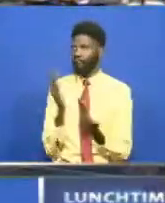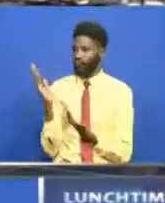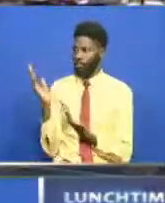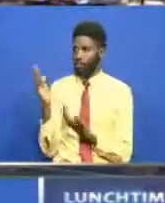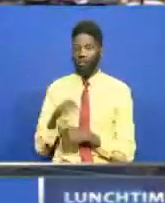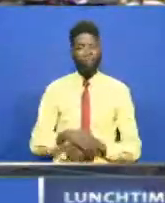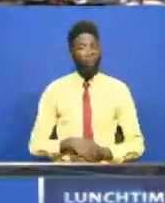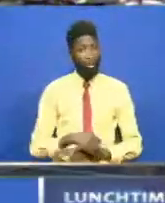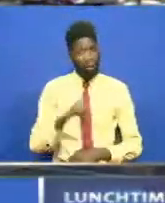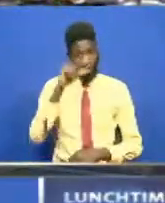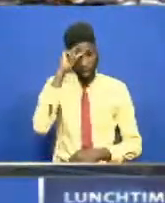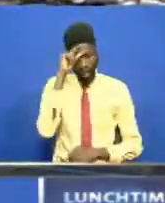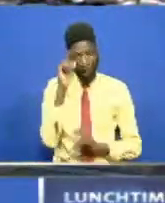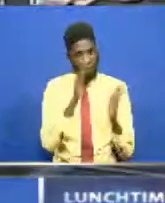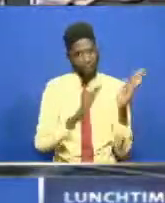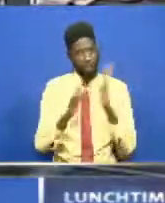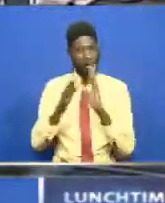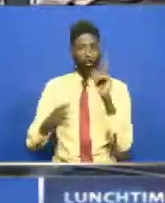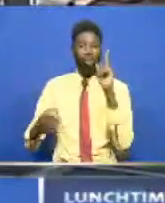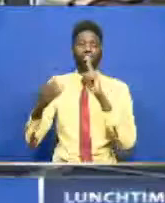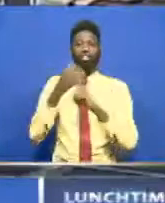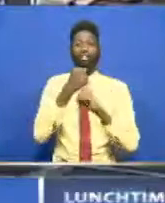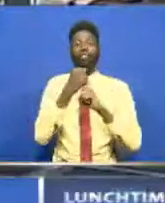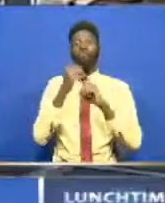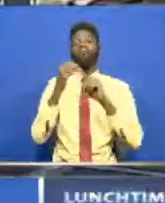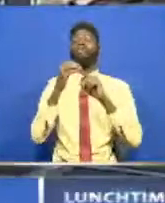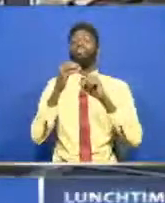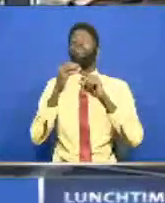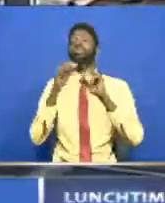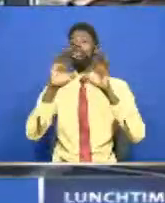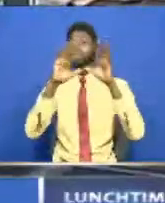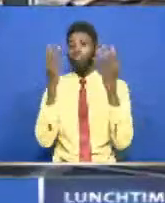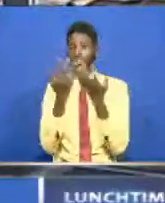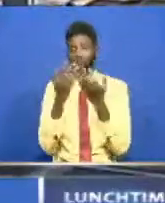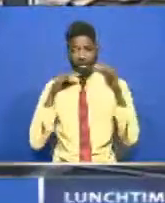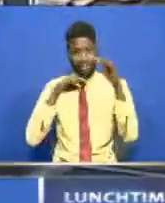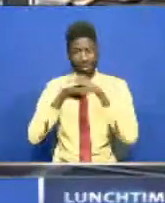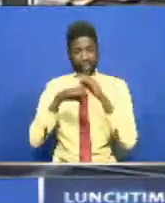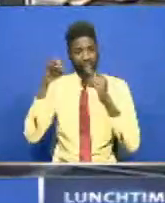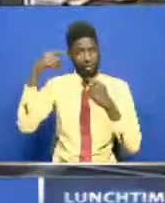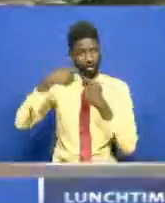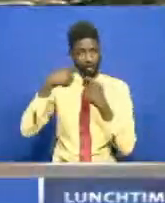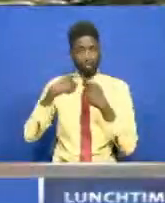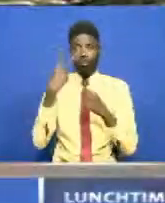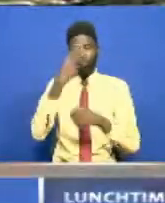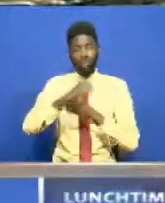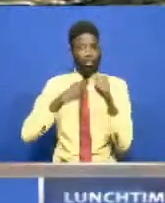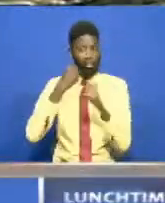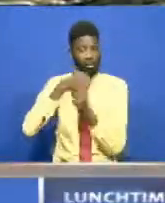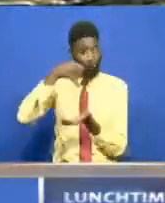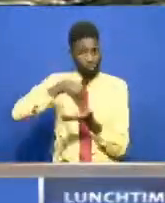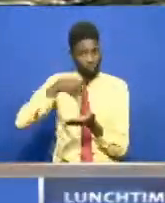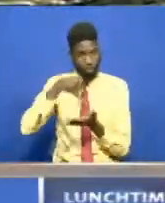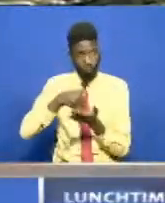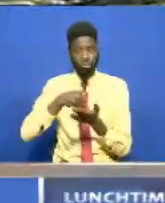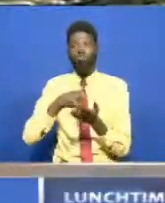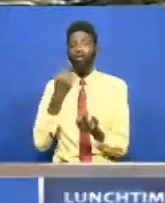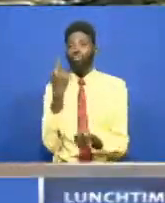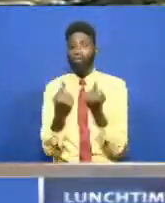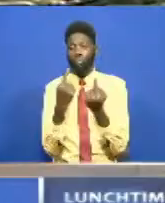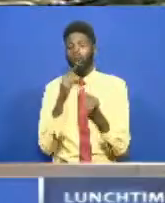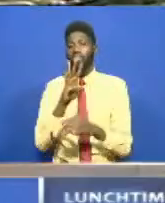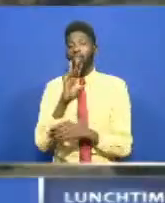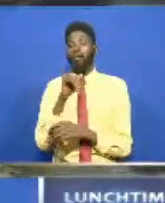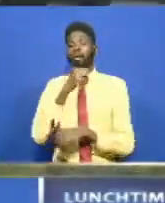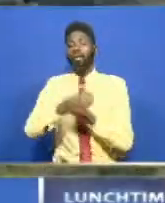The government plans to achieve universal access to electricity in 2 years' time and clean cooking by the year 2028. To help in achieving